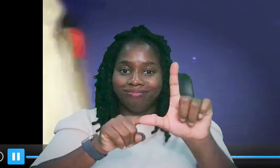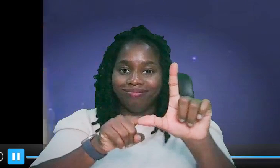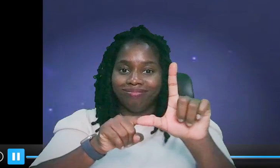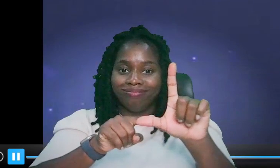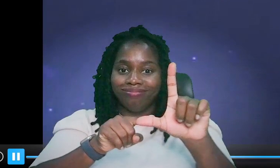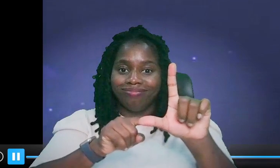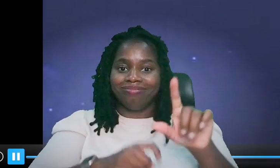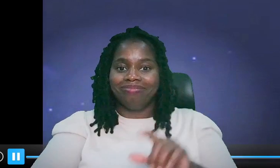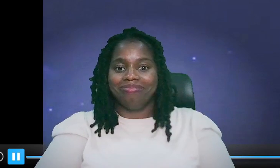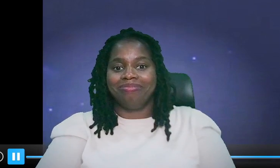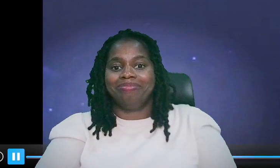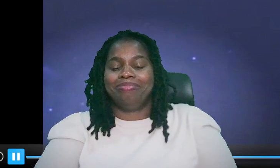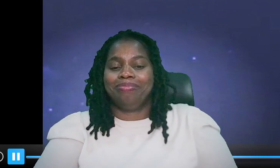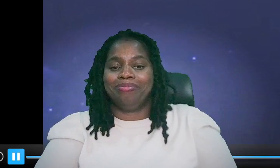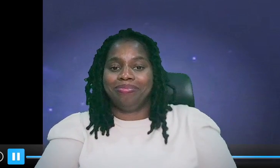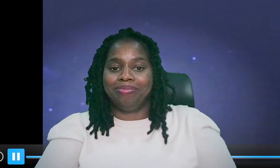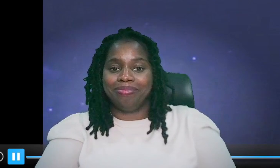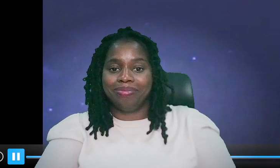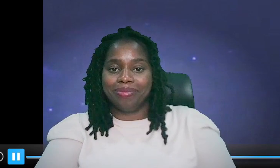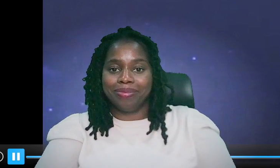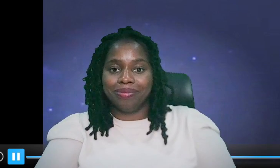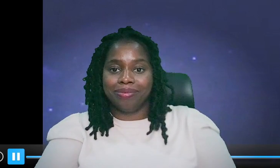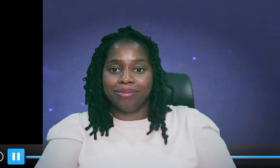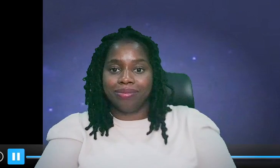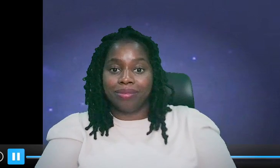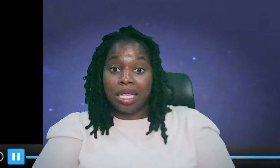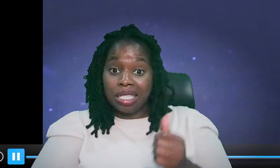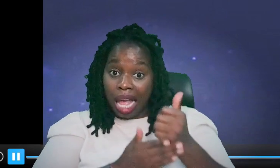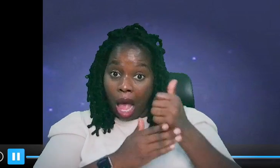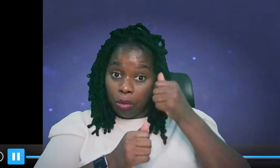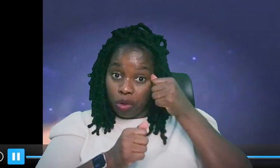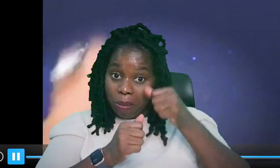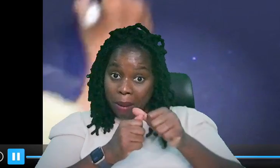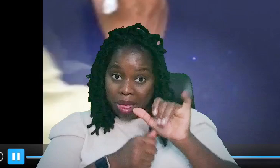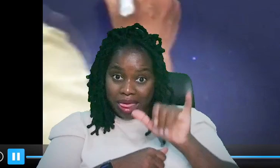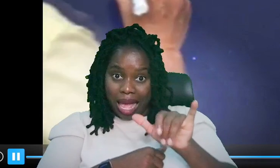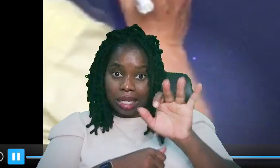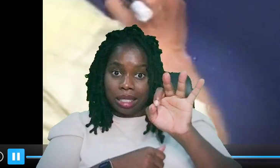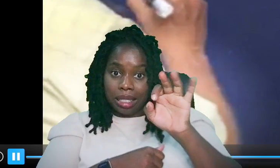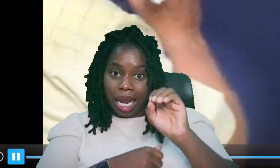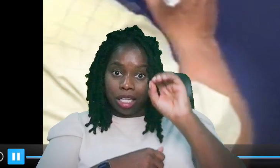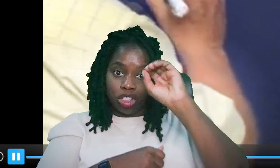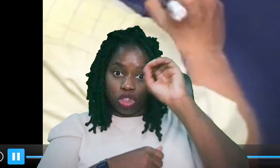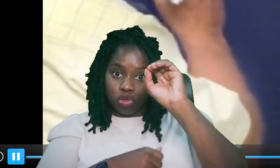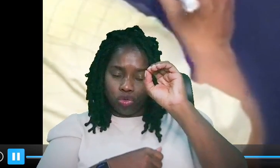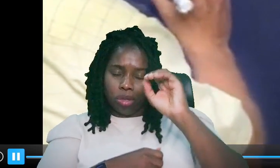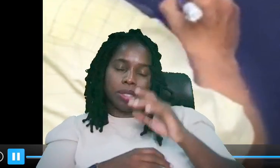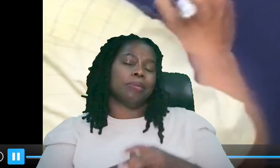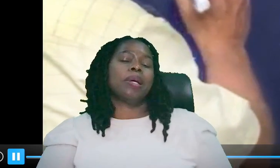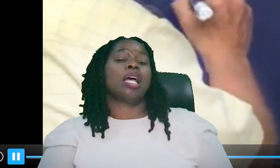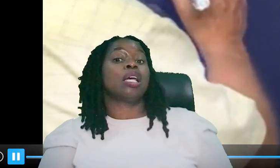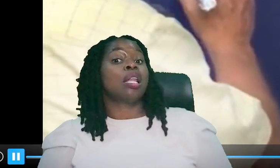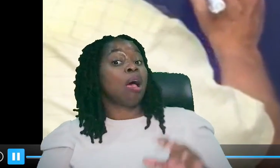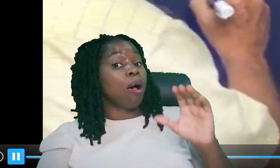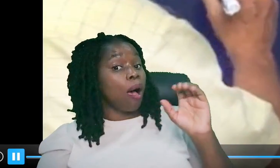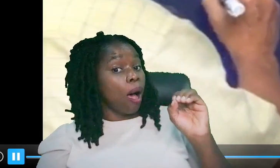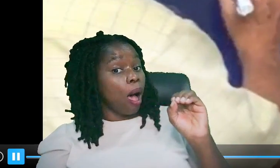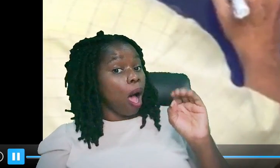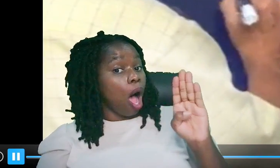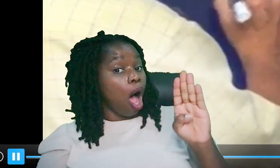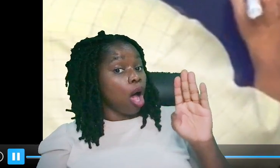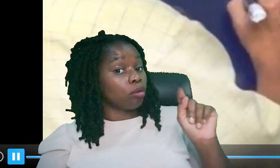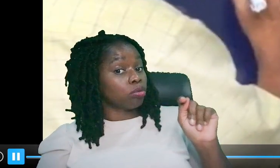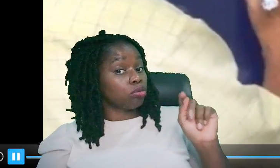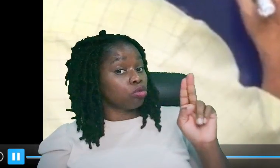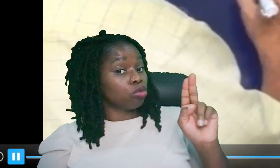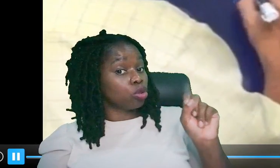square in there to help us remember that that's a 90-degree angle. An obtuse angle